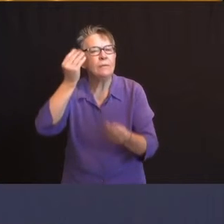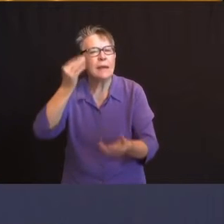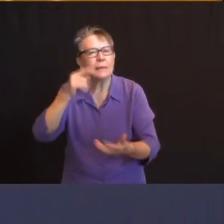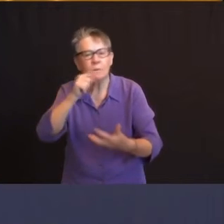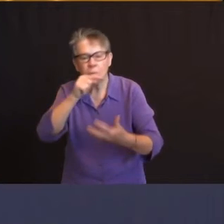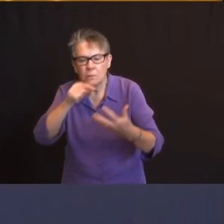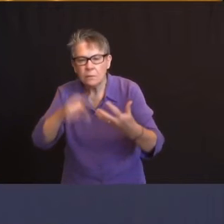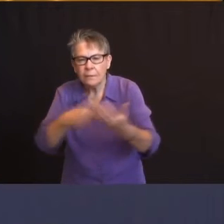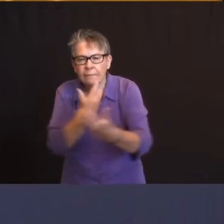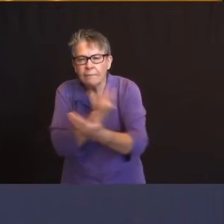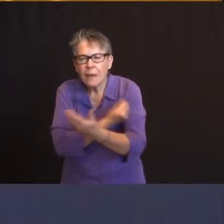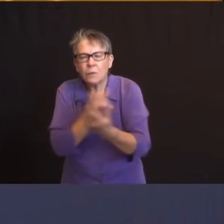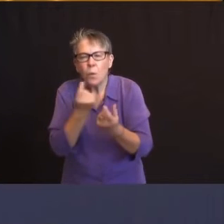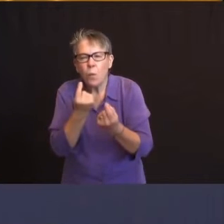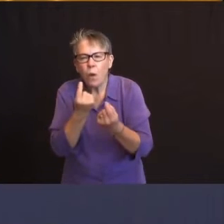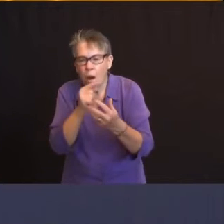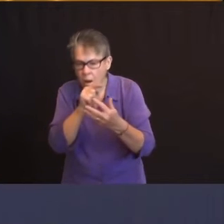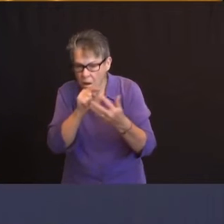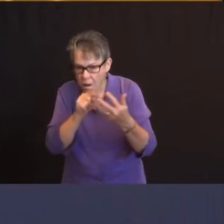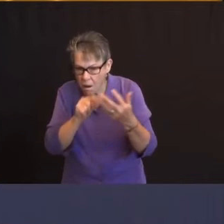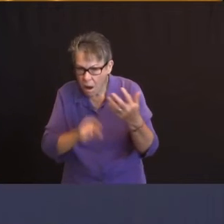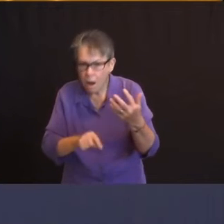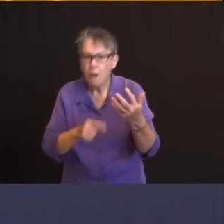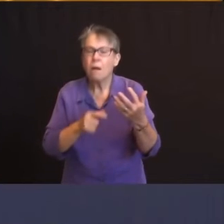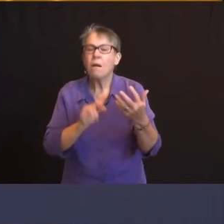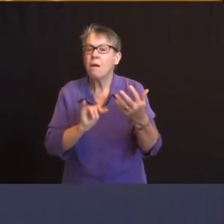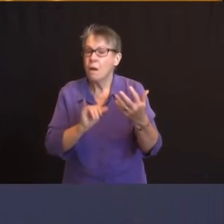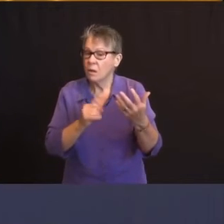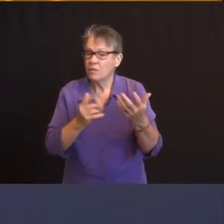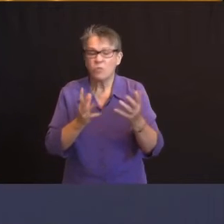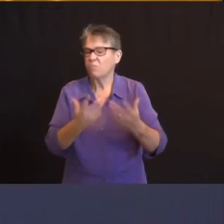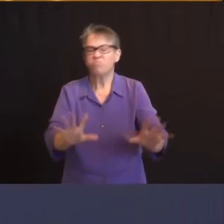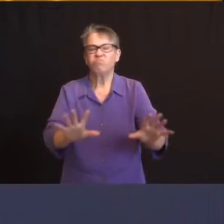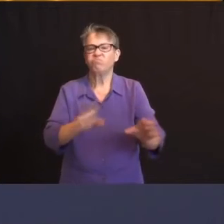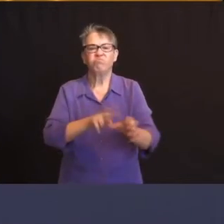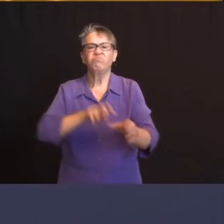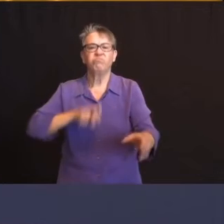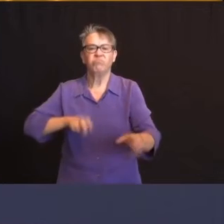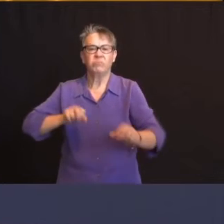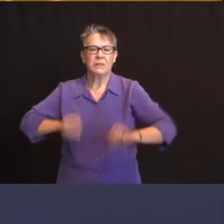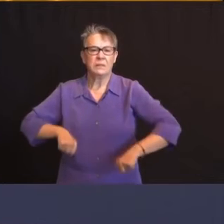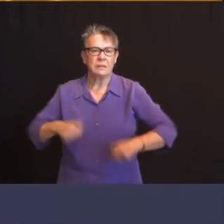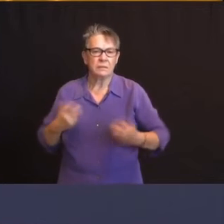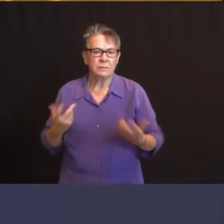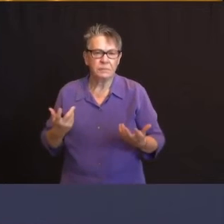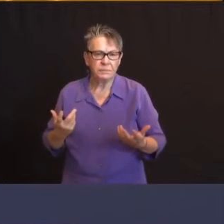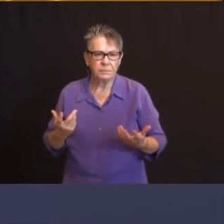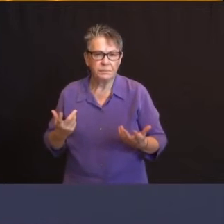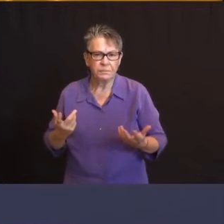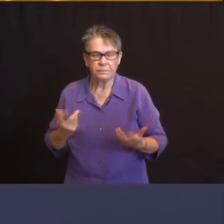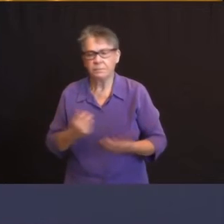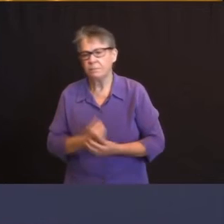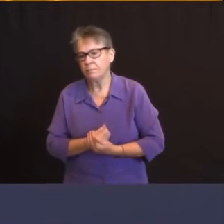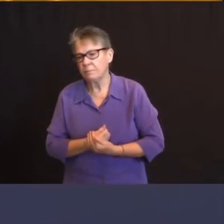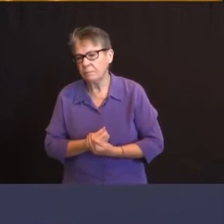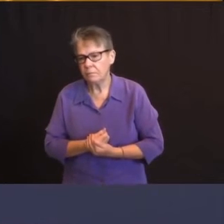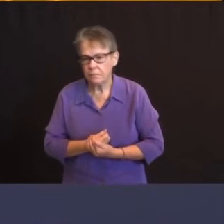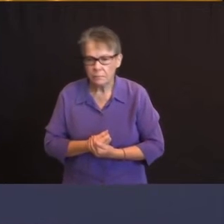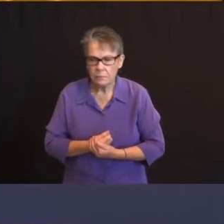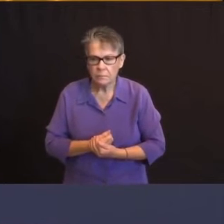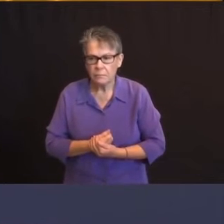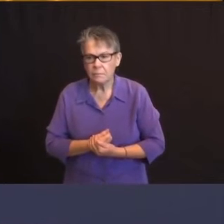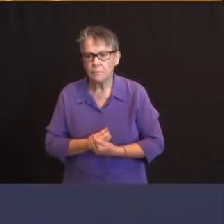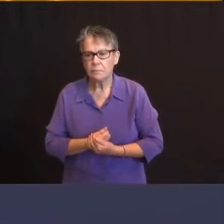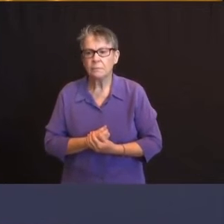seen. We like what we see on both Pfizer and Moderna. But any other color you want to add to a